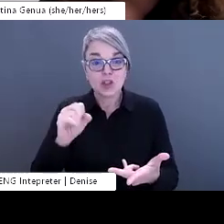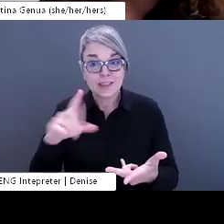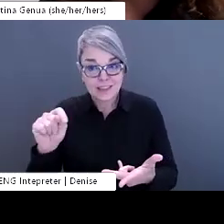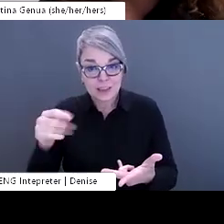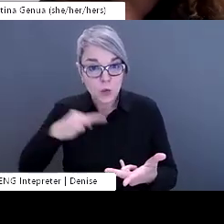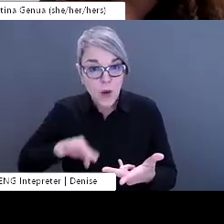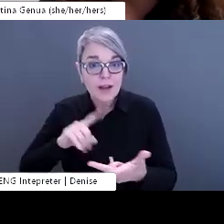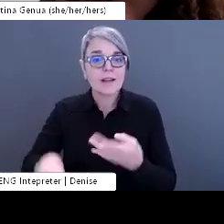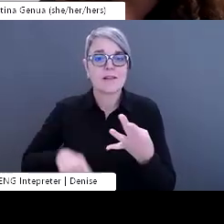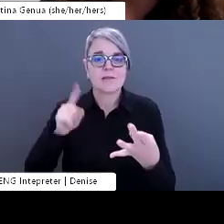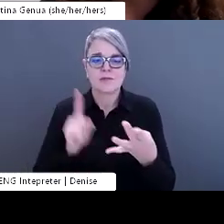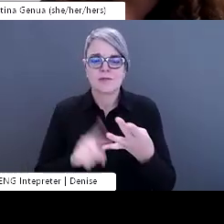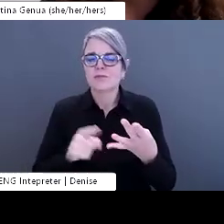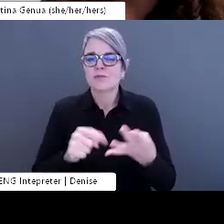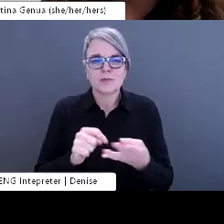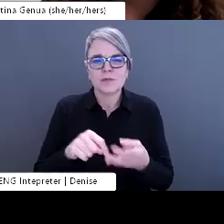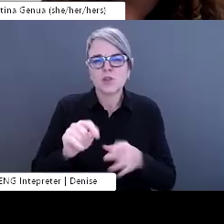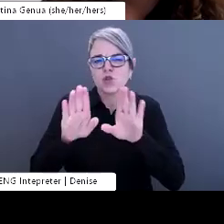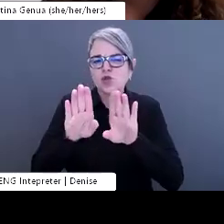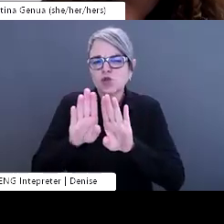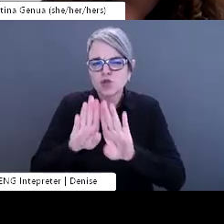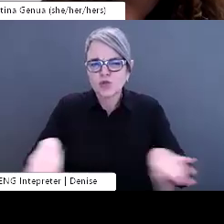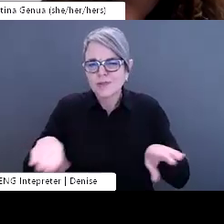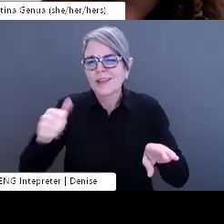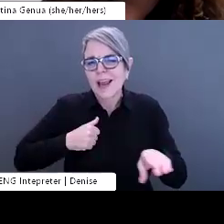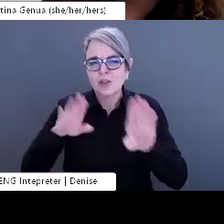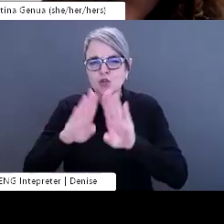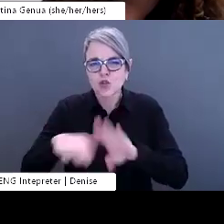and an income tax refund.